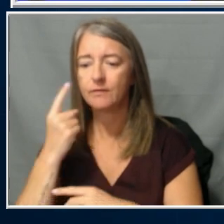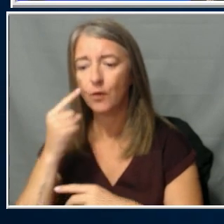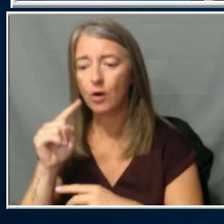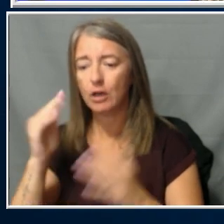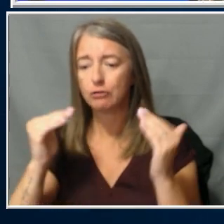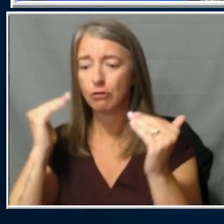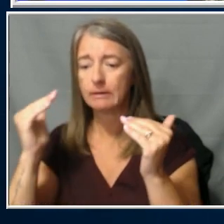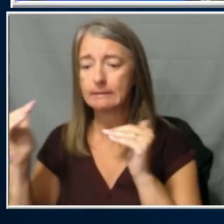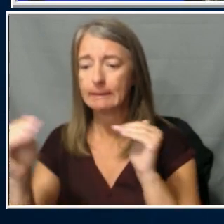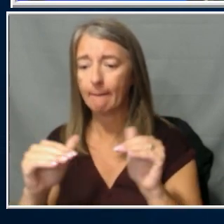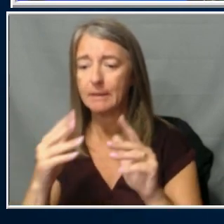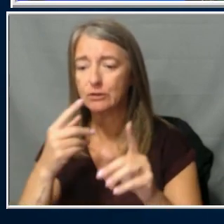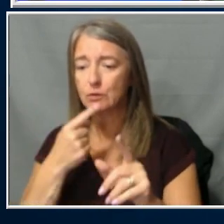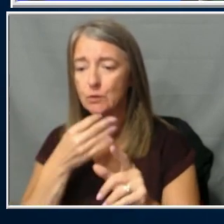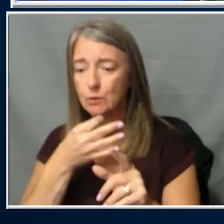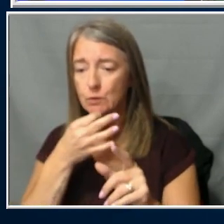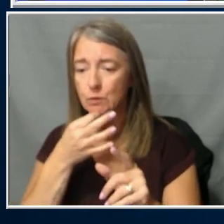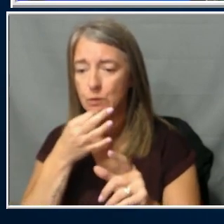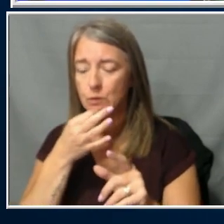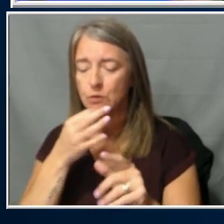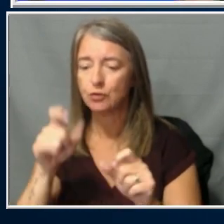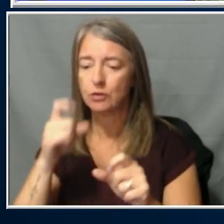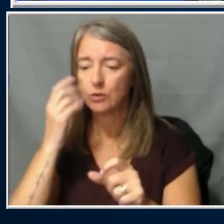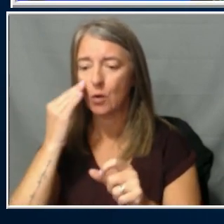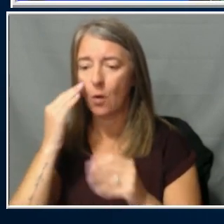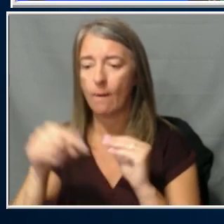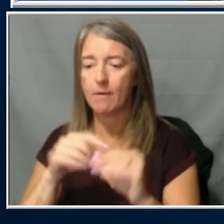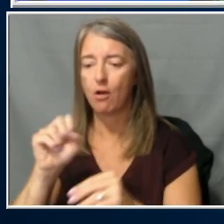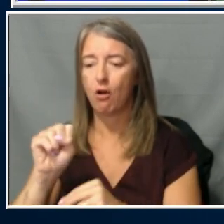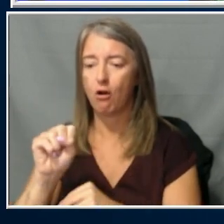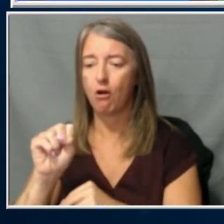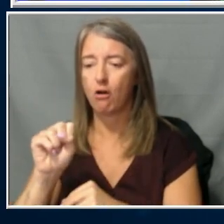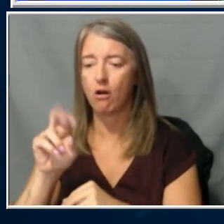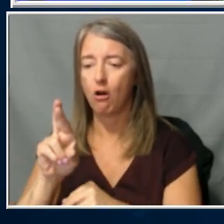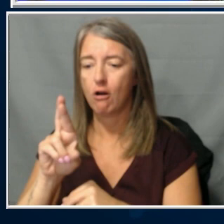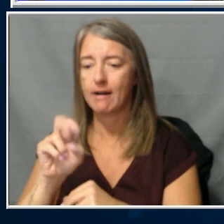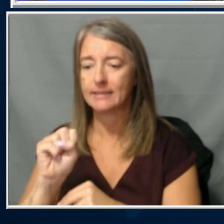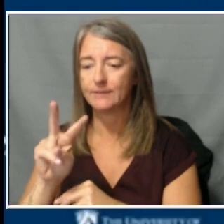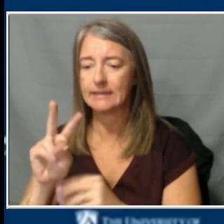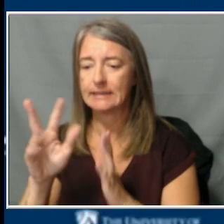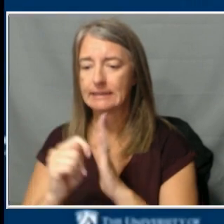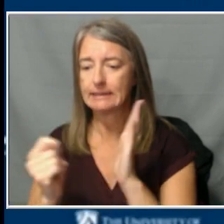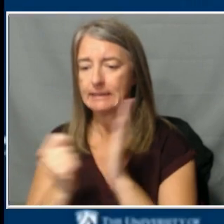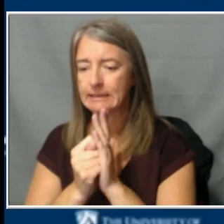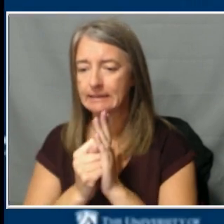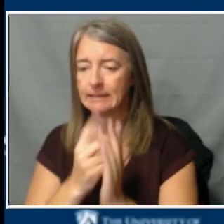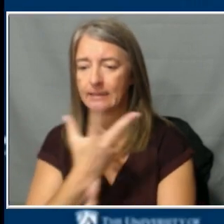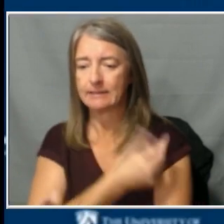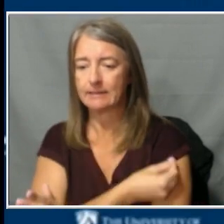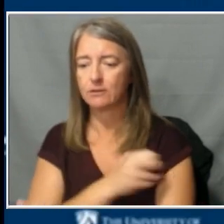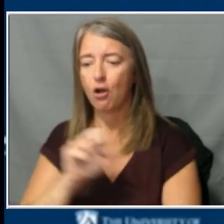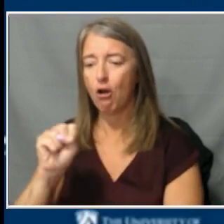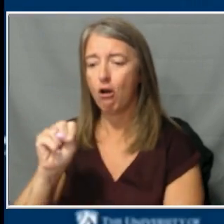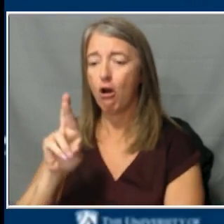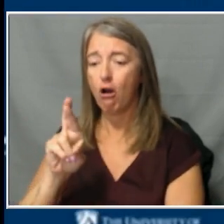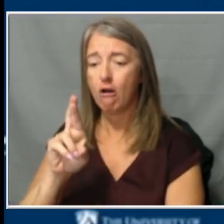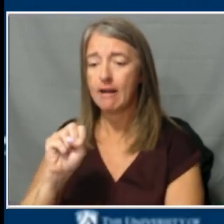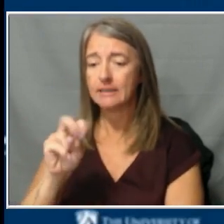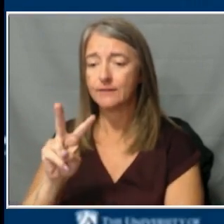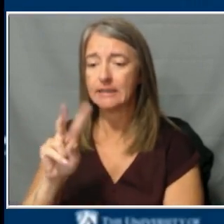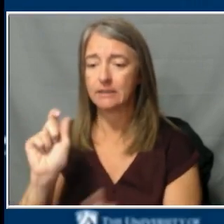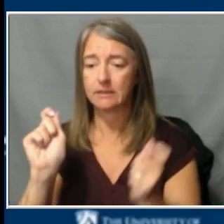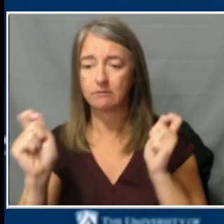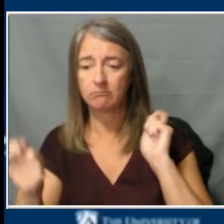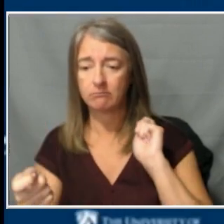we know about RSV season and the vaccines on the way? Yeah, the RSV season did